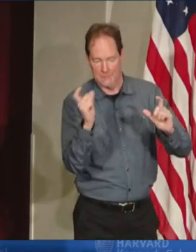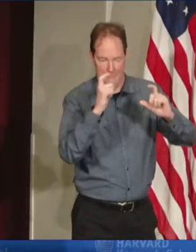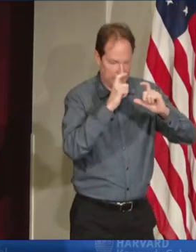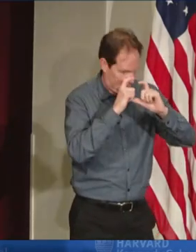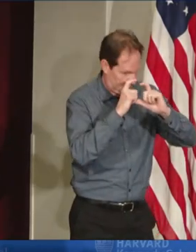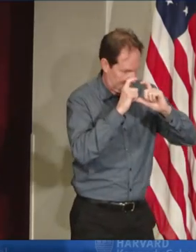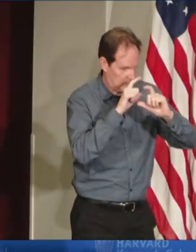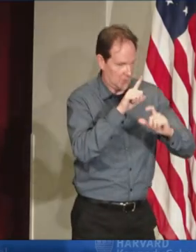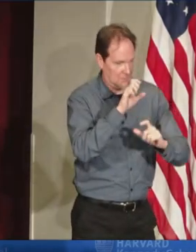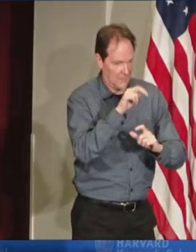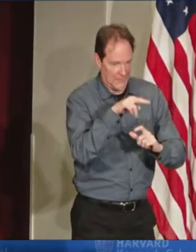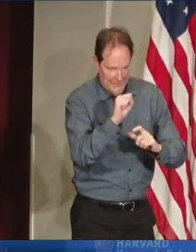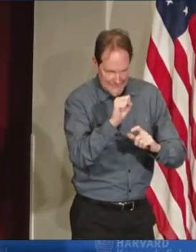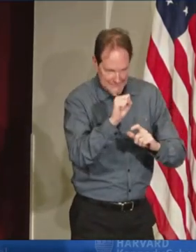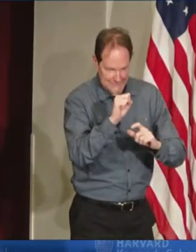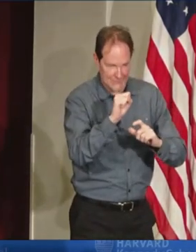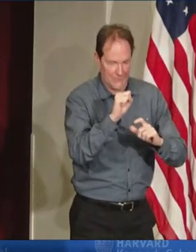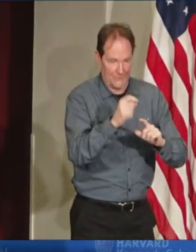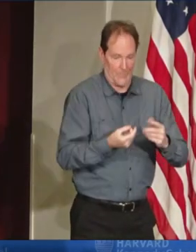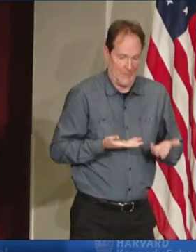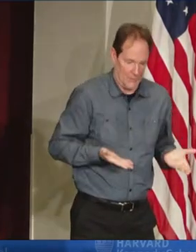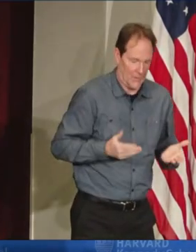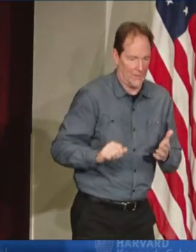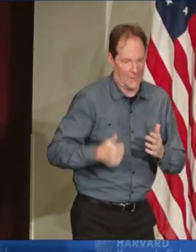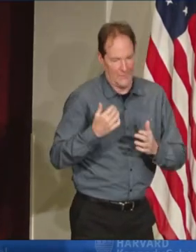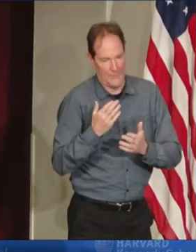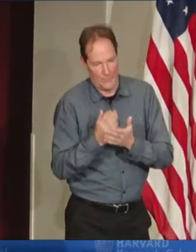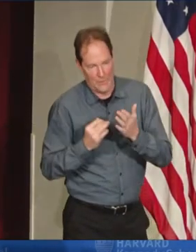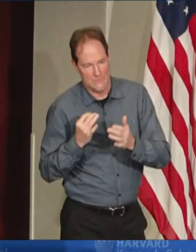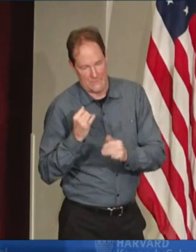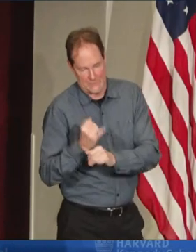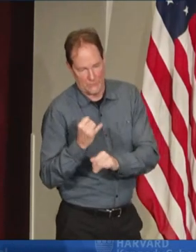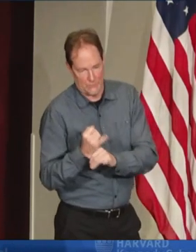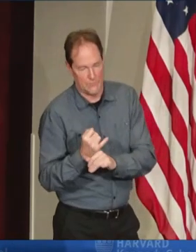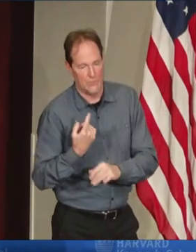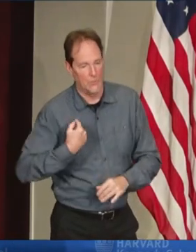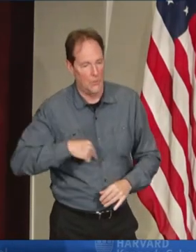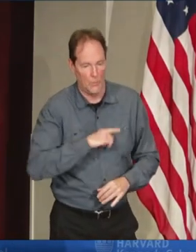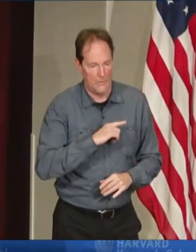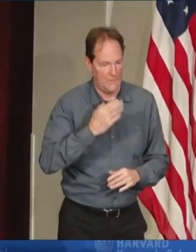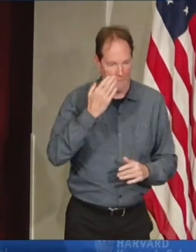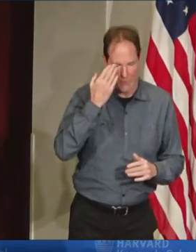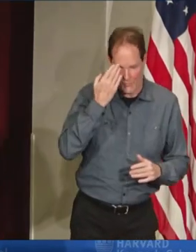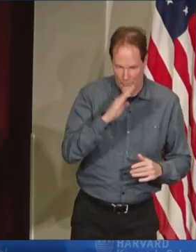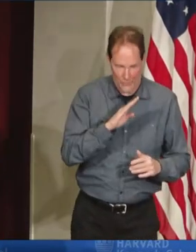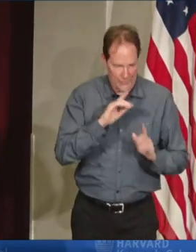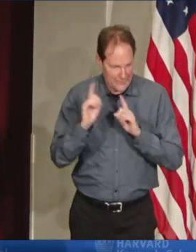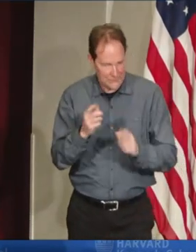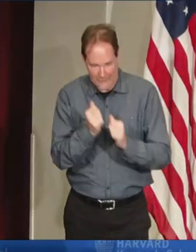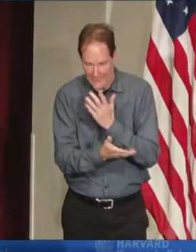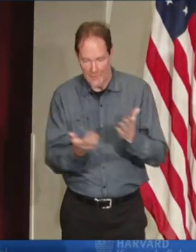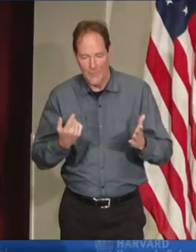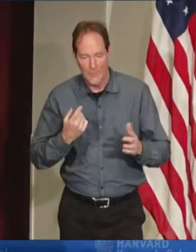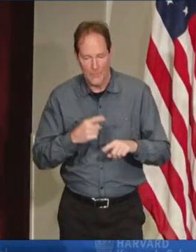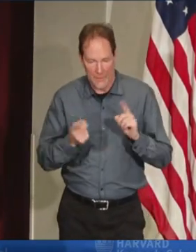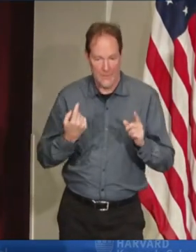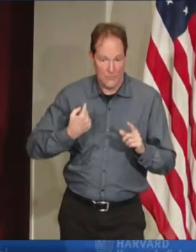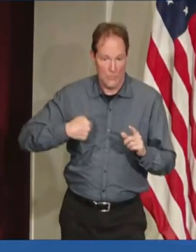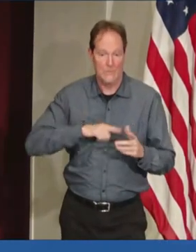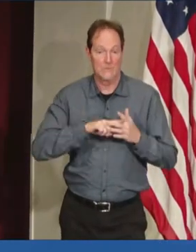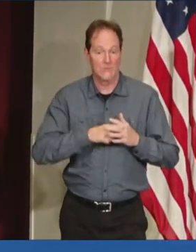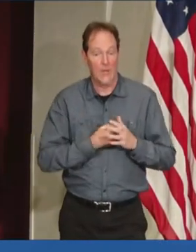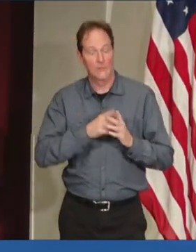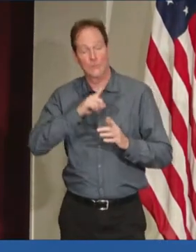from here and from other parts of the institution? We don't know the answers to everything, but beginning to ask the